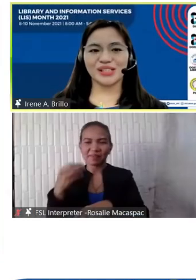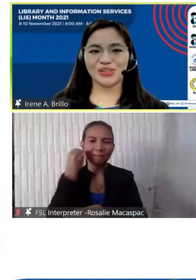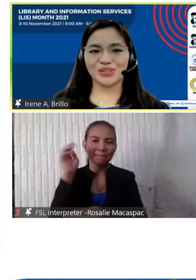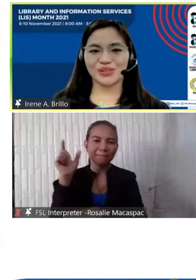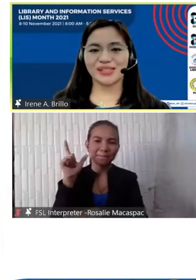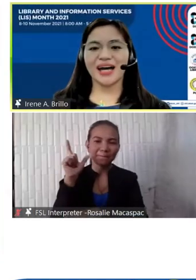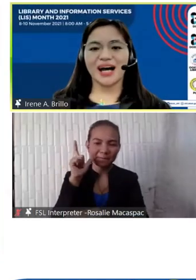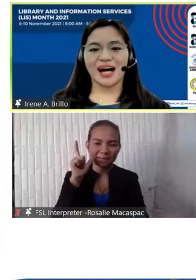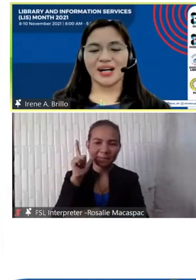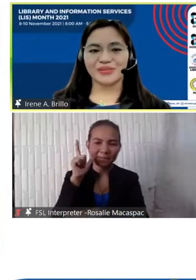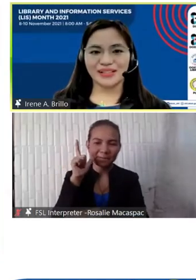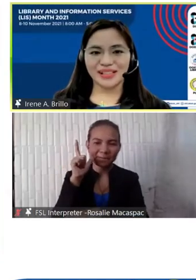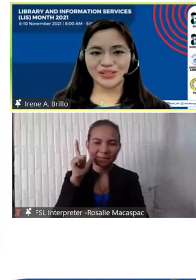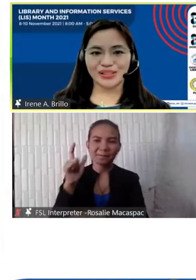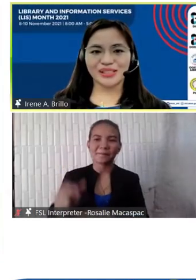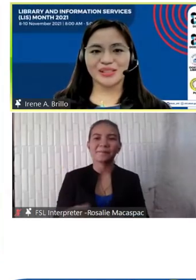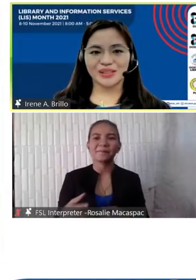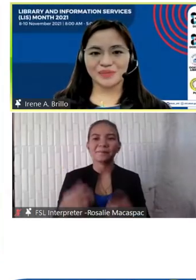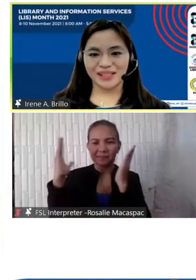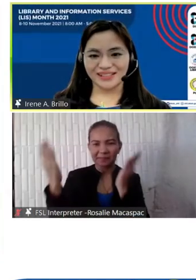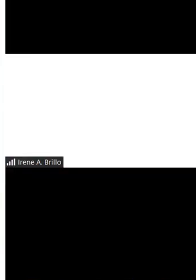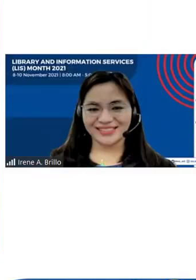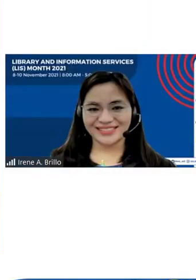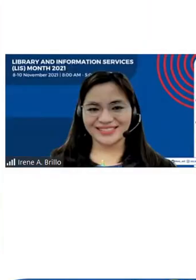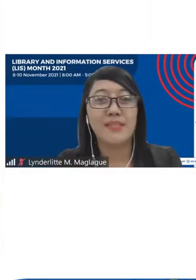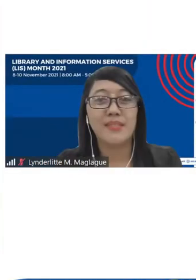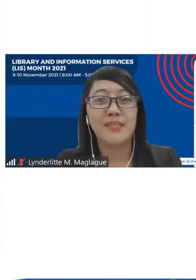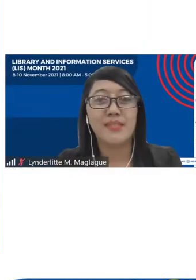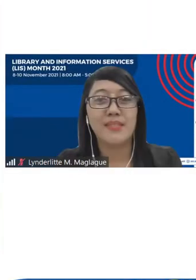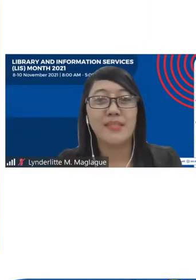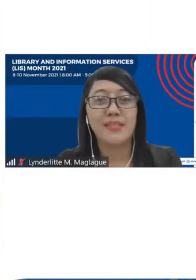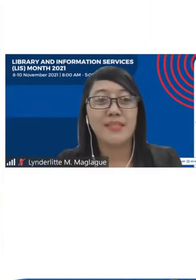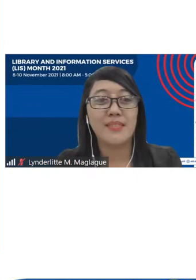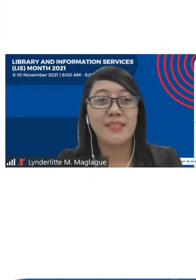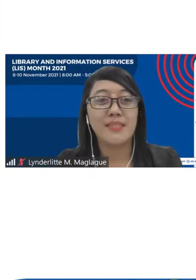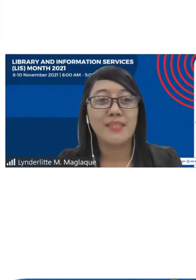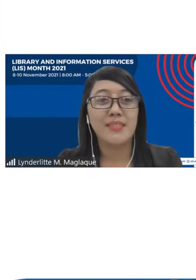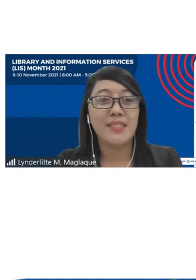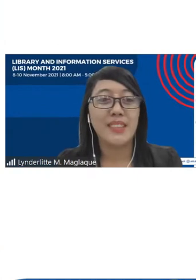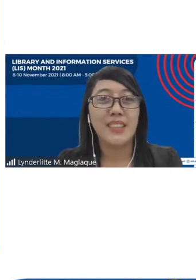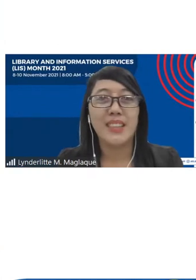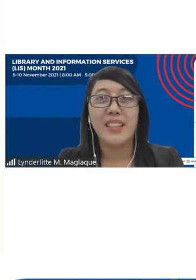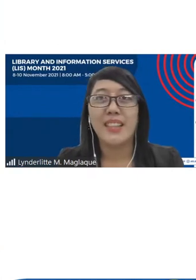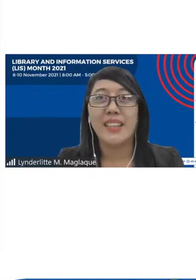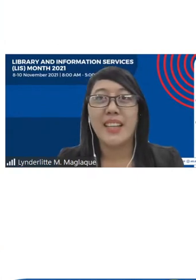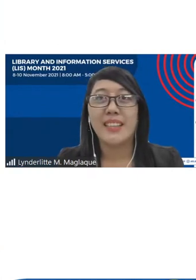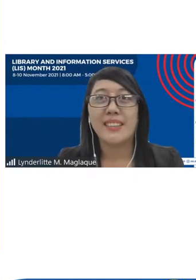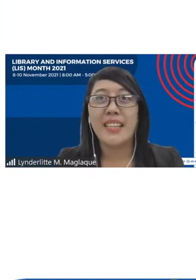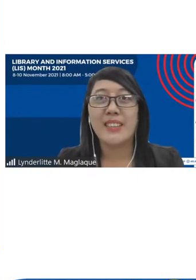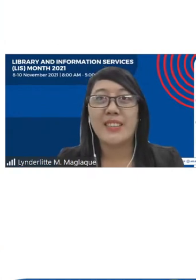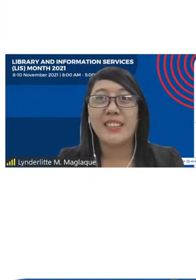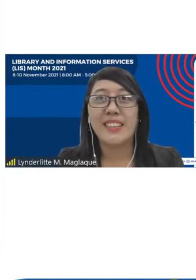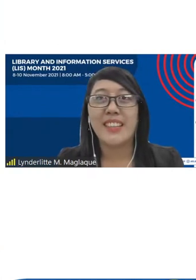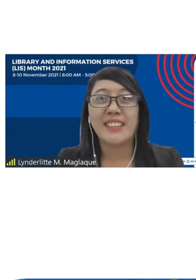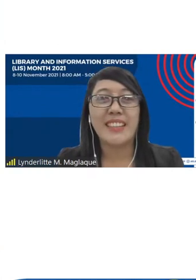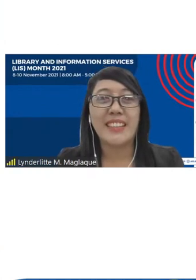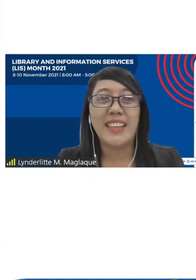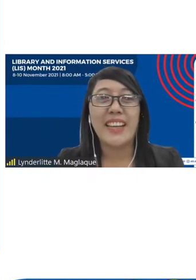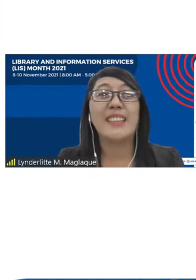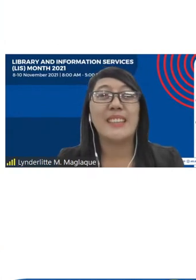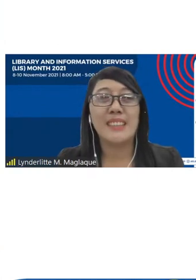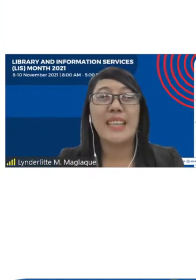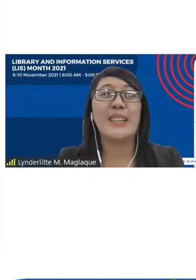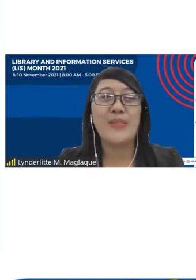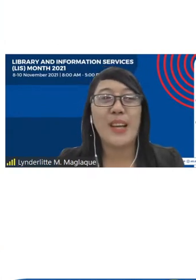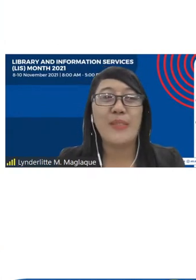to introduce our resource speaker. Ma'am Linder? Yeah, thank you again,